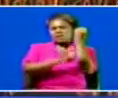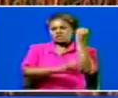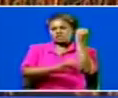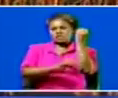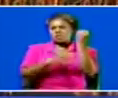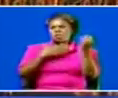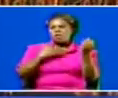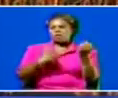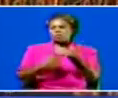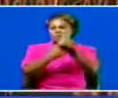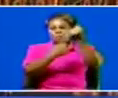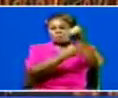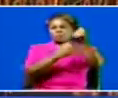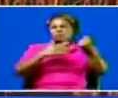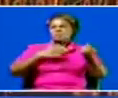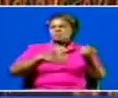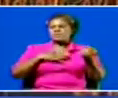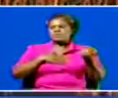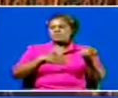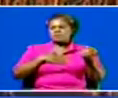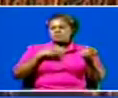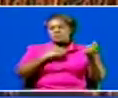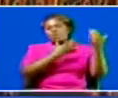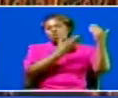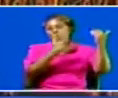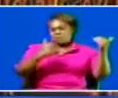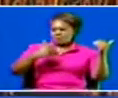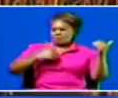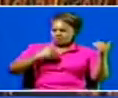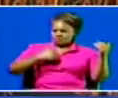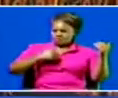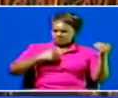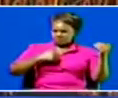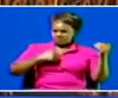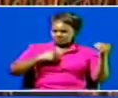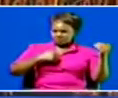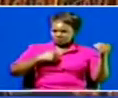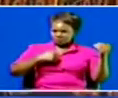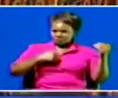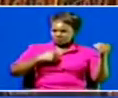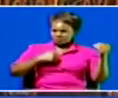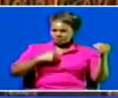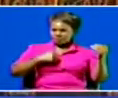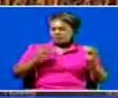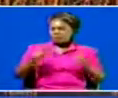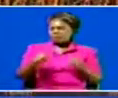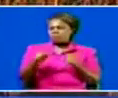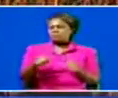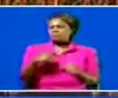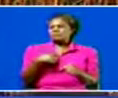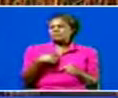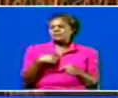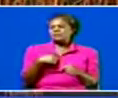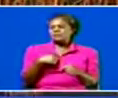great event. So, yeah, I'm still hopeful, and I'm, yeah, at least I can, you know,